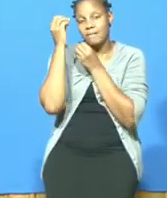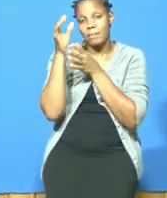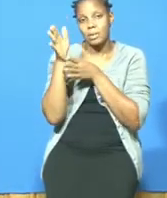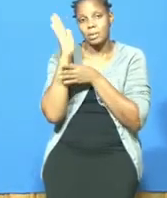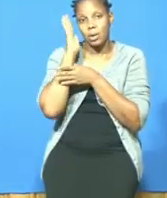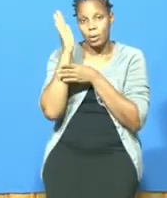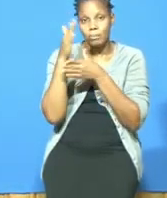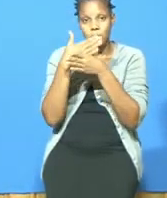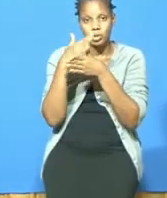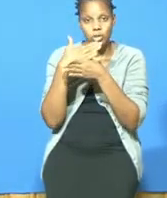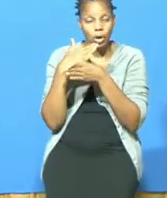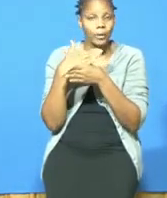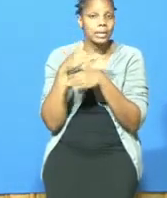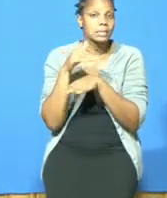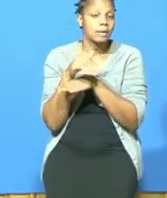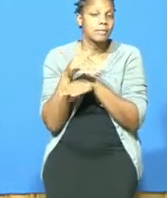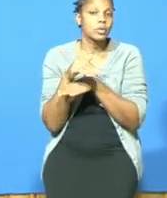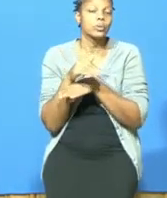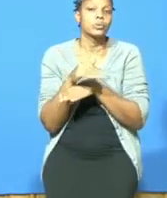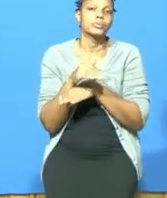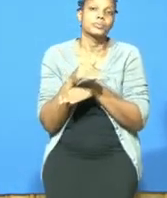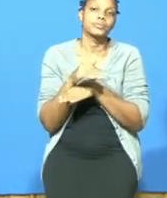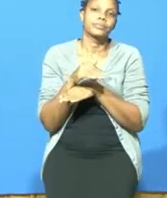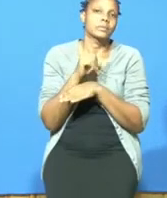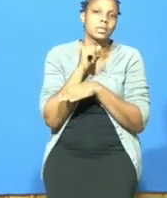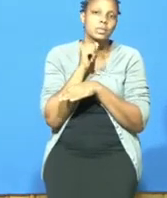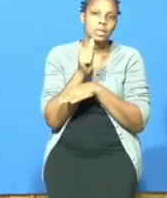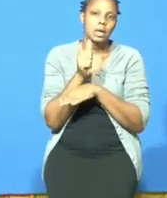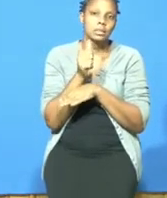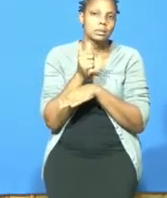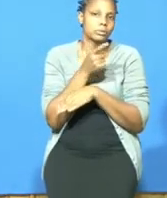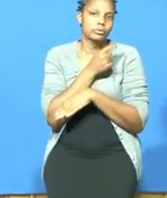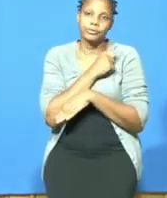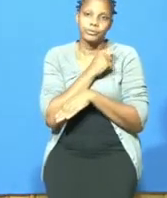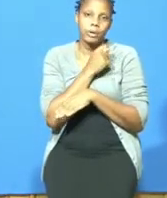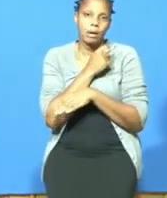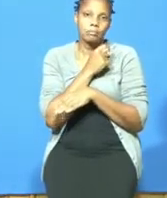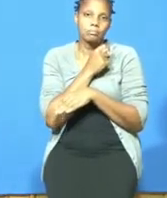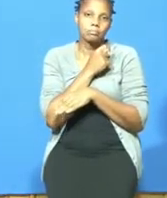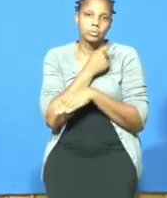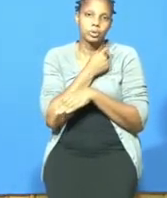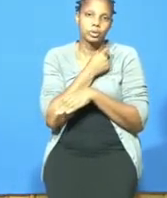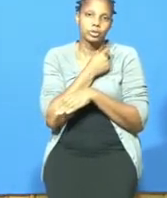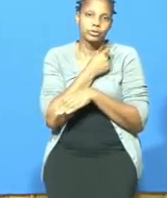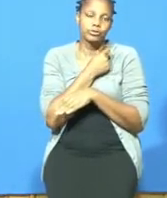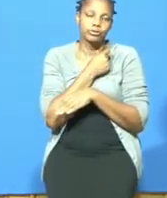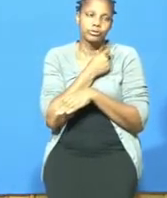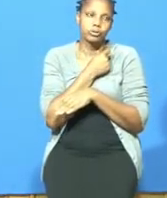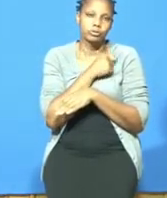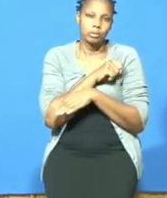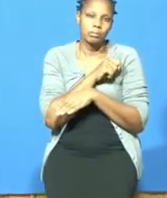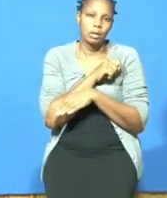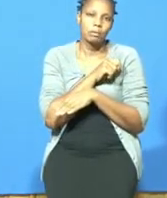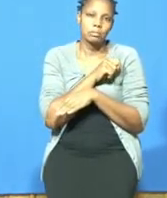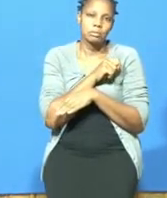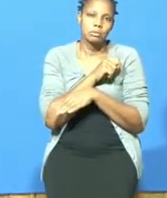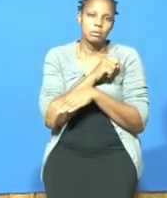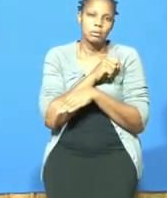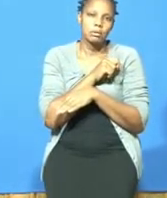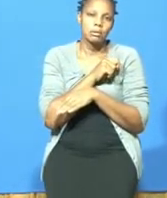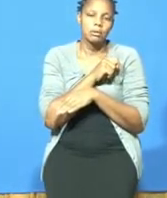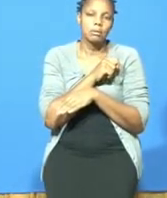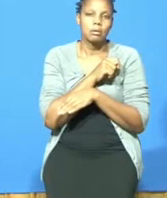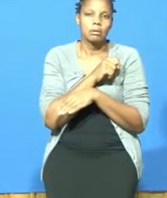to be sharing with you this afternoon is not treatment, nor should it be used as such.